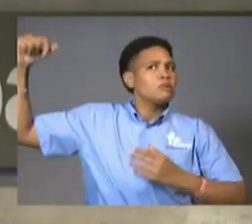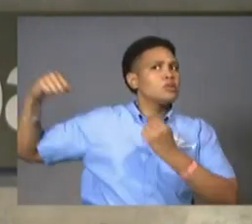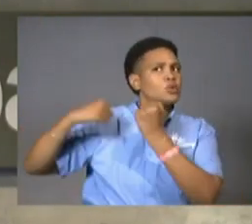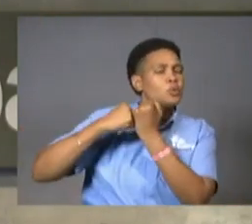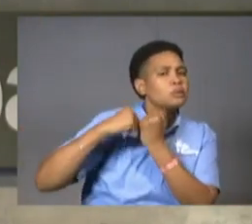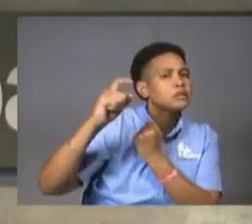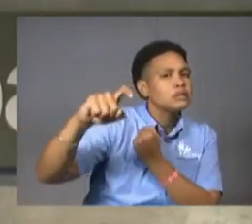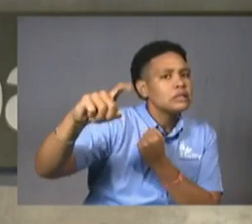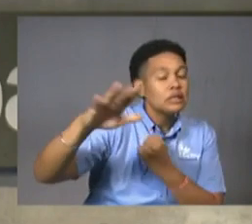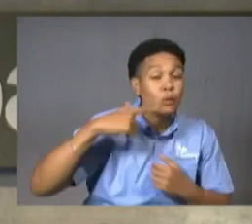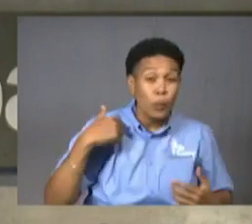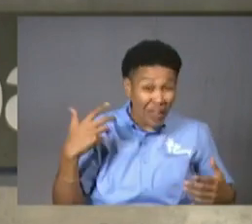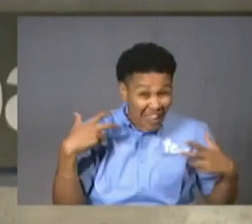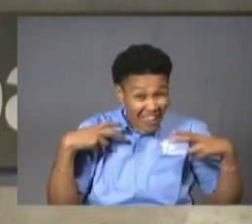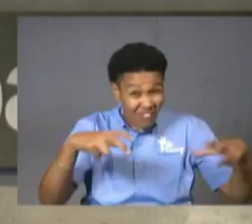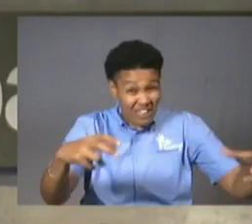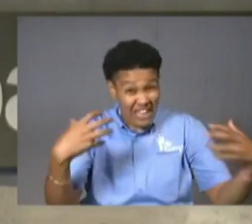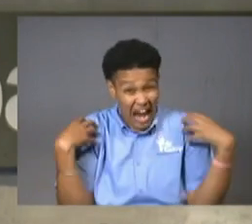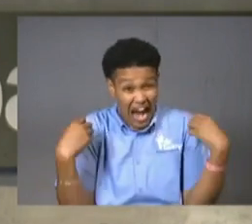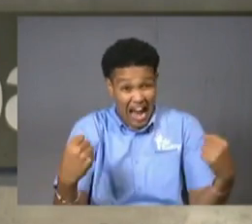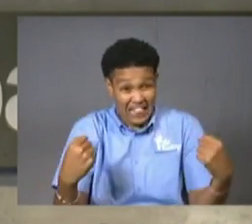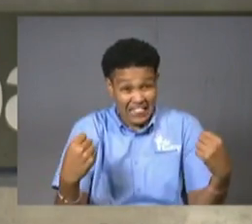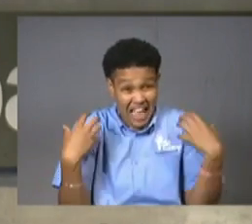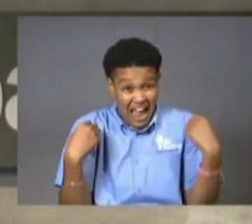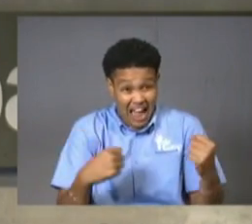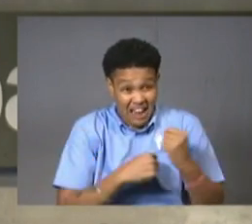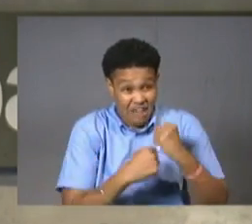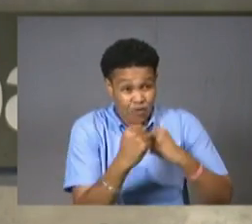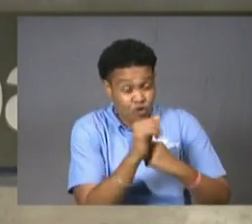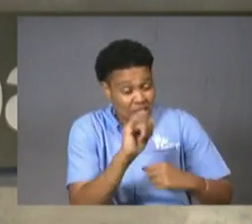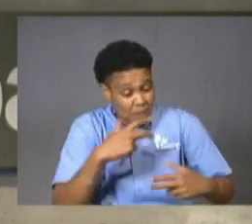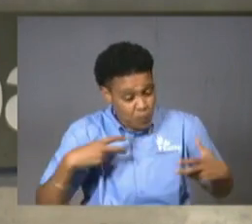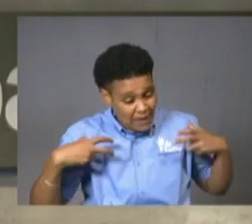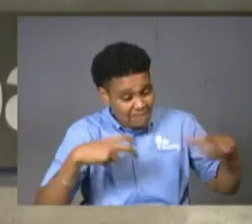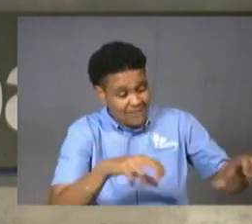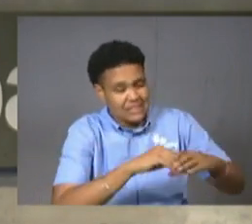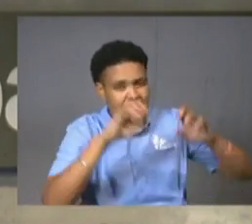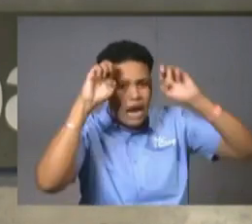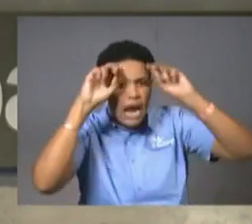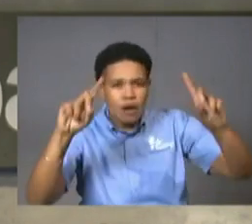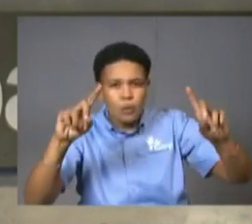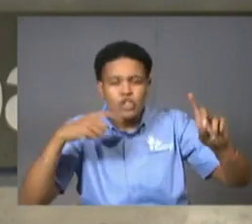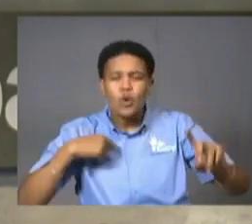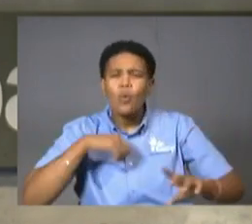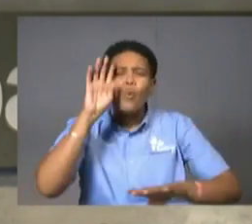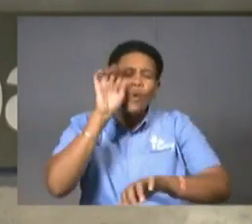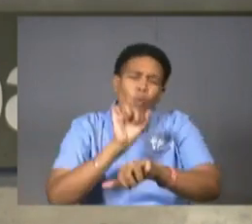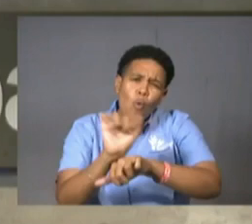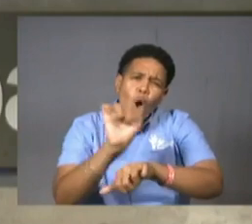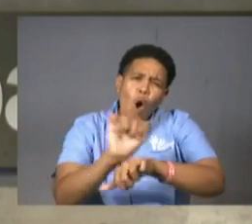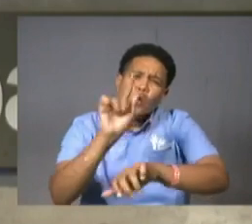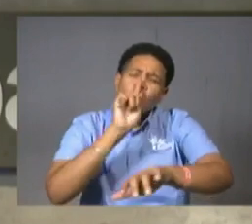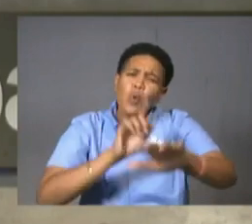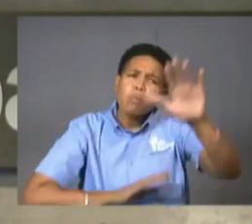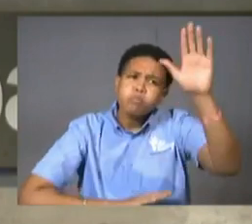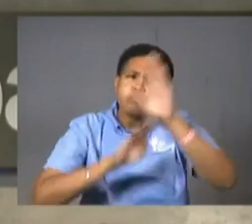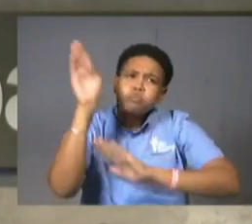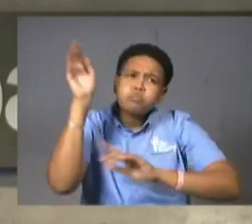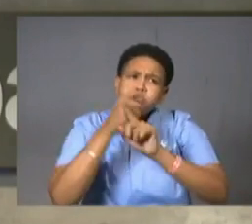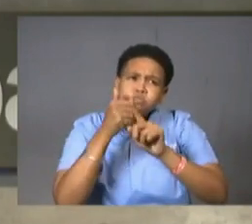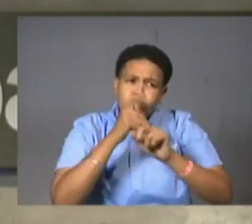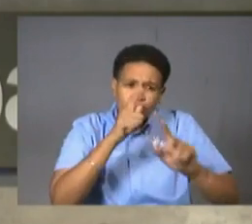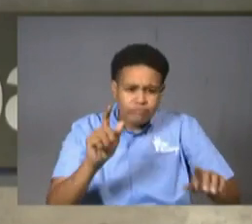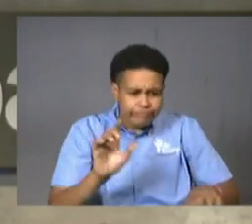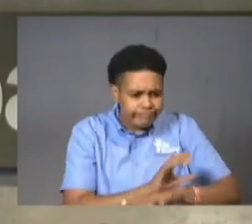health and health infrastructure as we invest in education. We will work to accelerate the